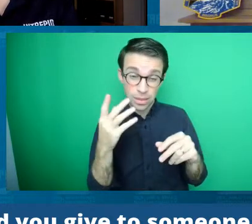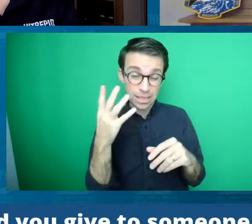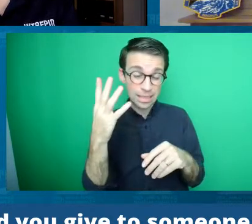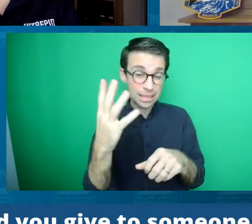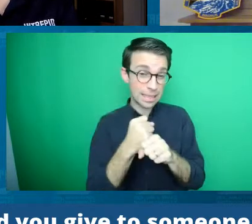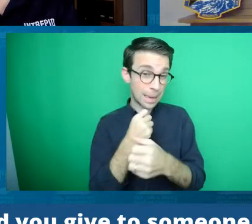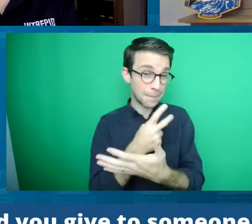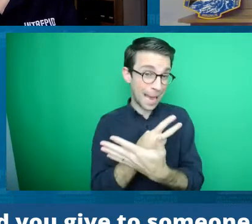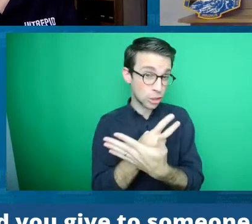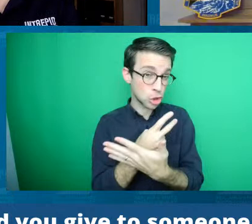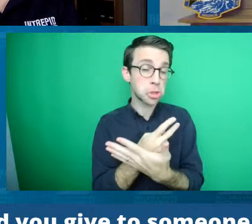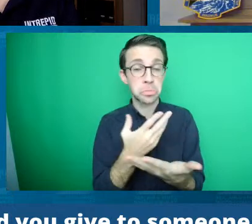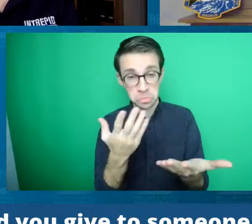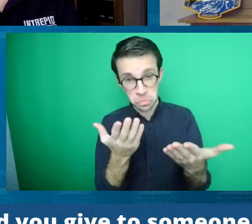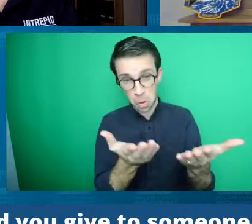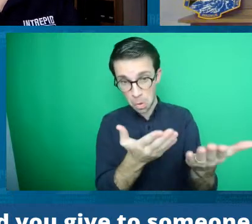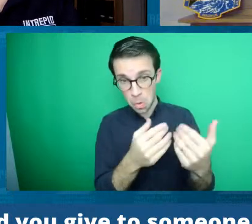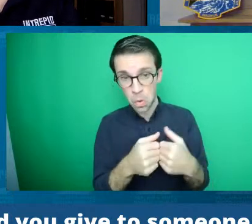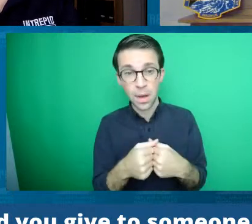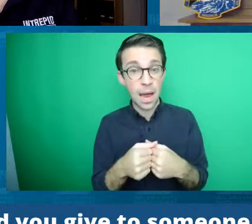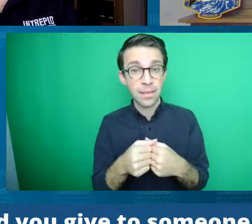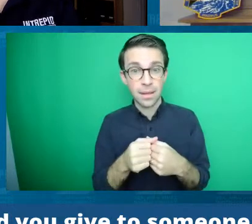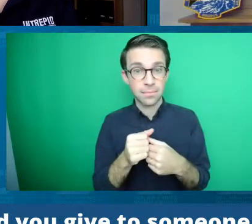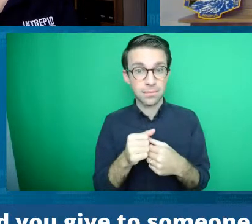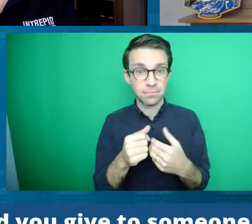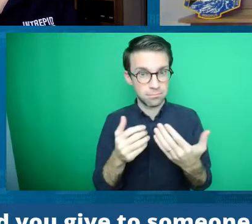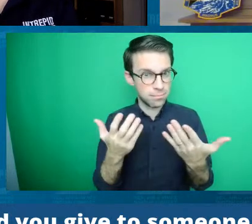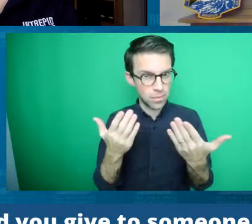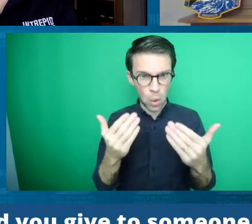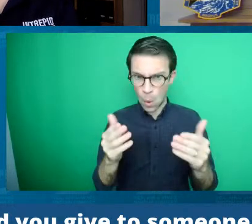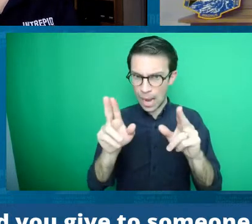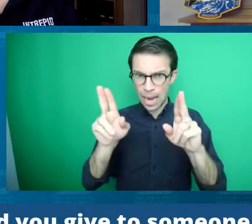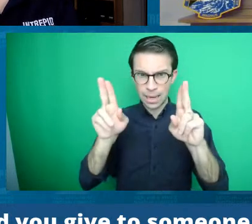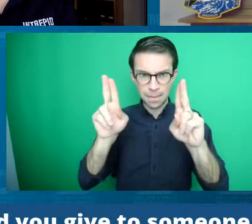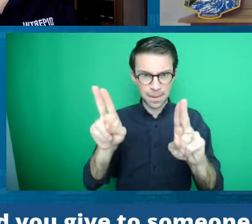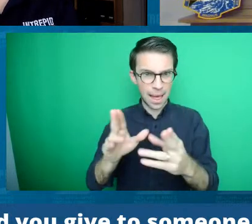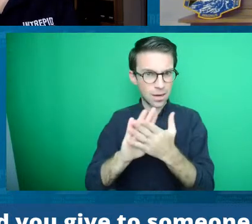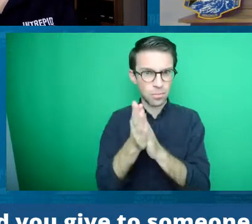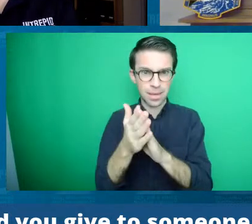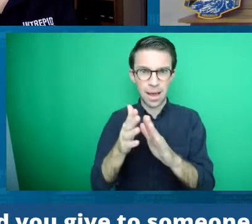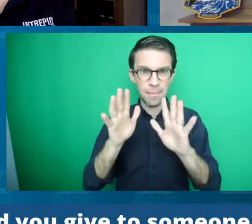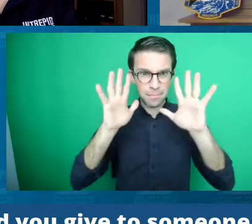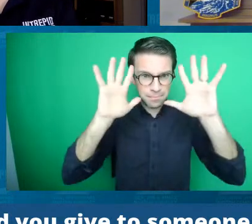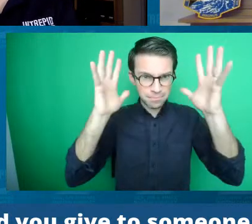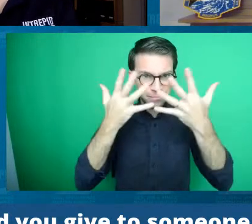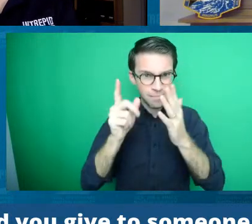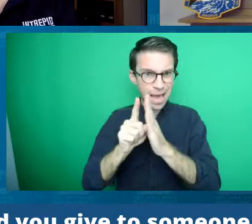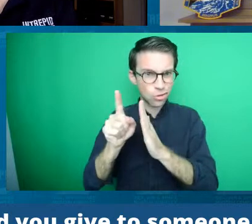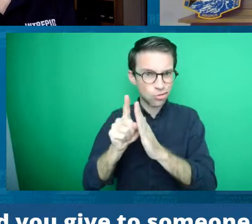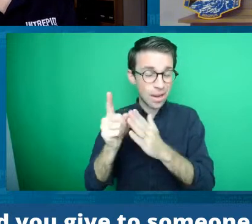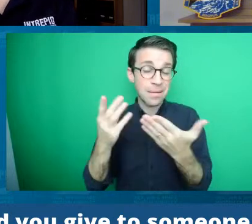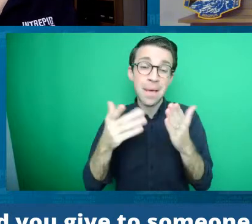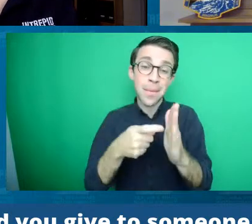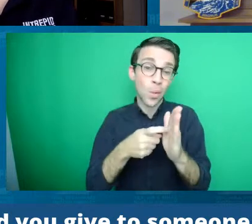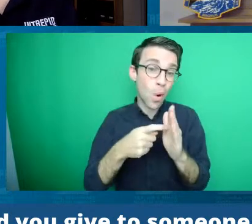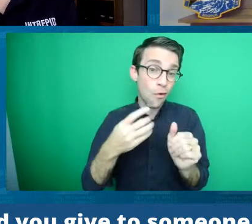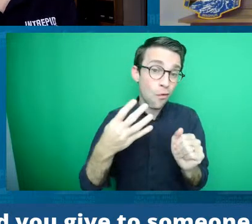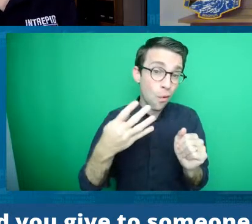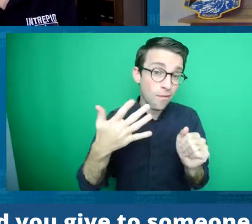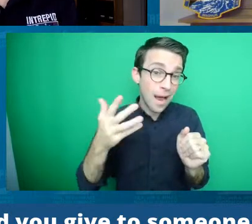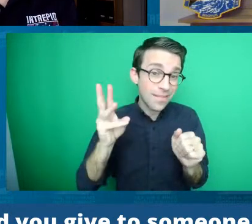when the opportunity comes, apply to be an astronaut. And it might take 4, 5, 6 times before you're